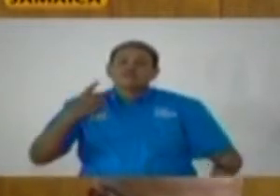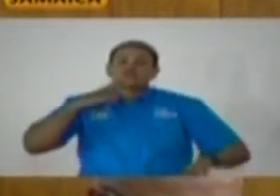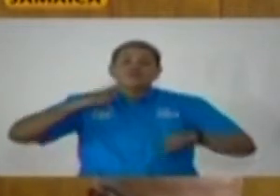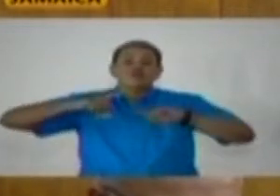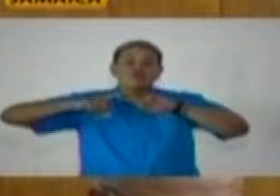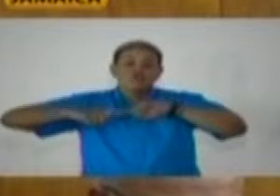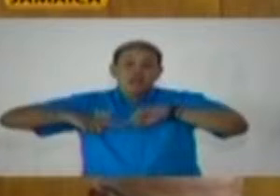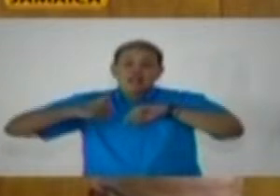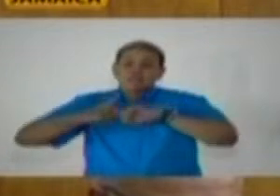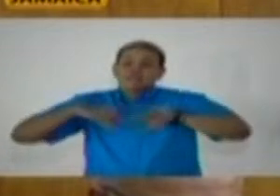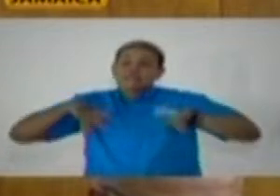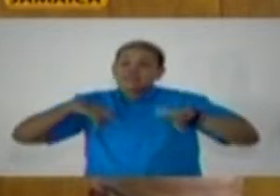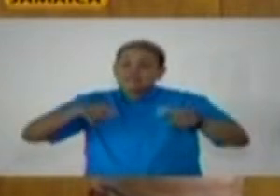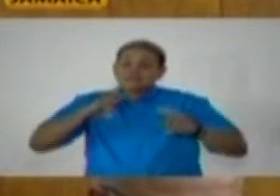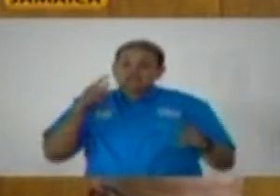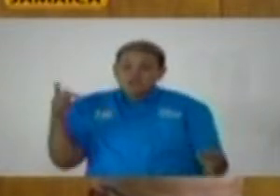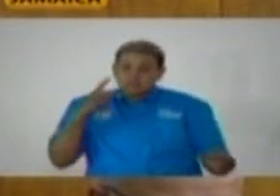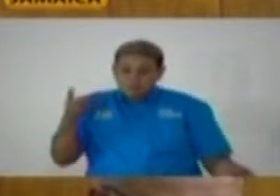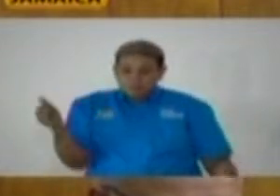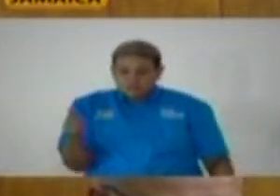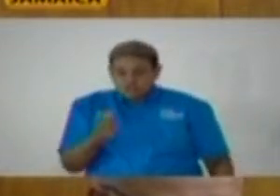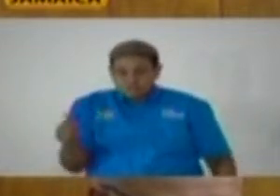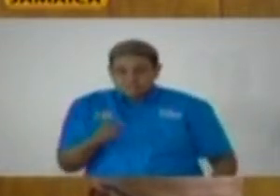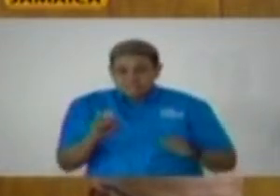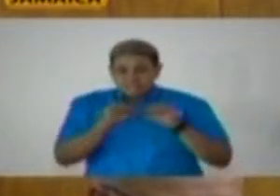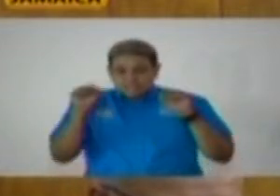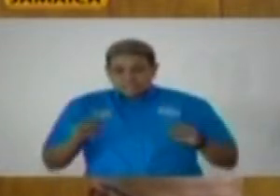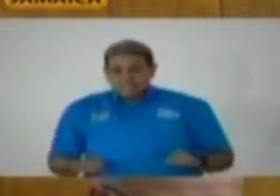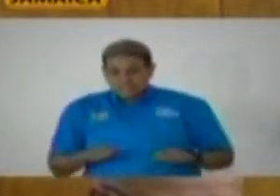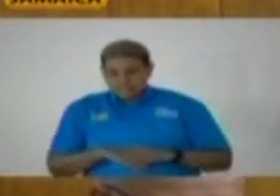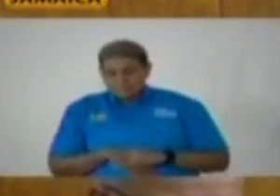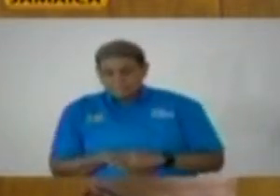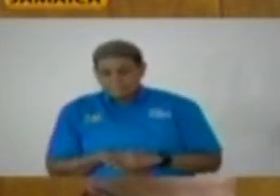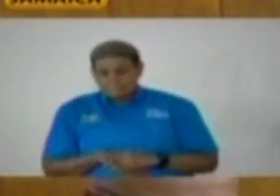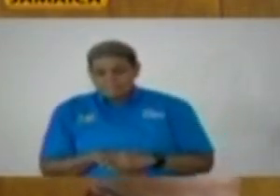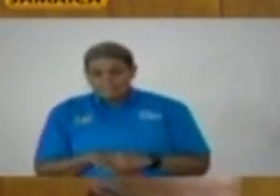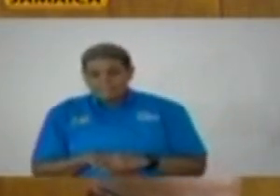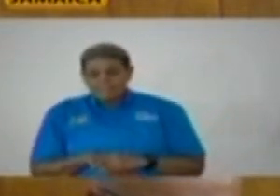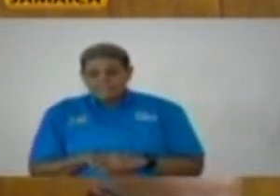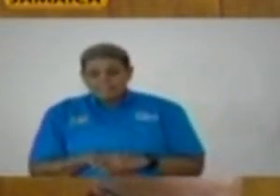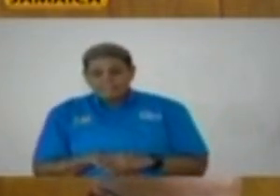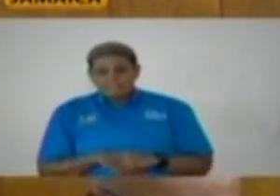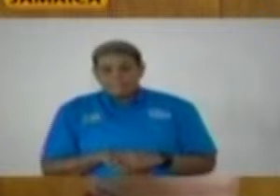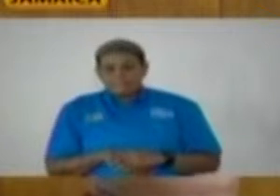reliable, efficient public transportation system. That's right.